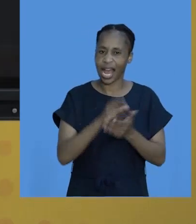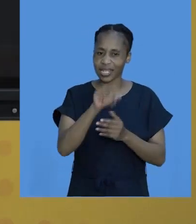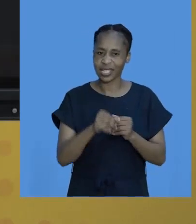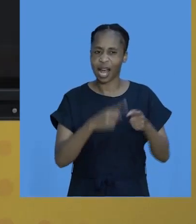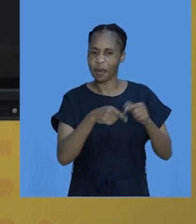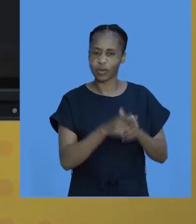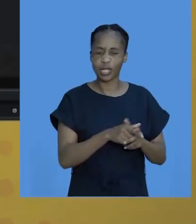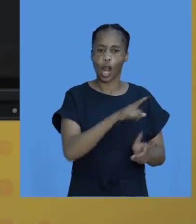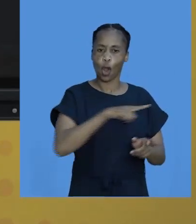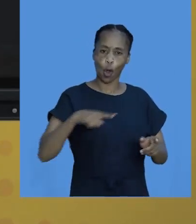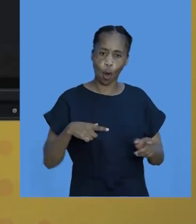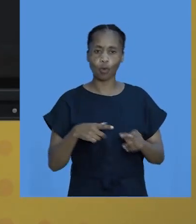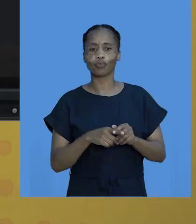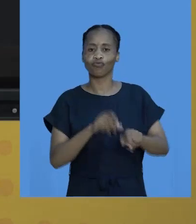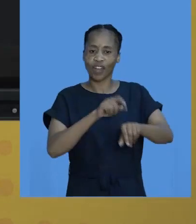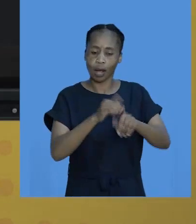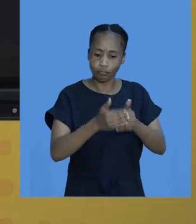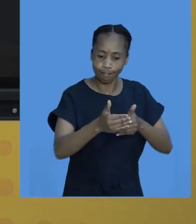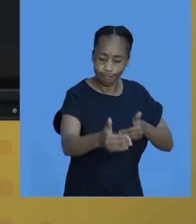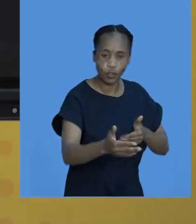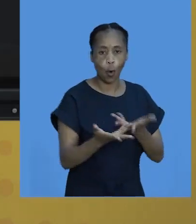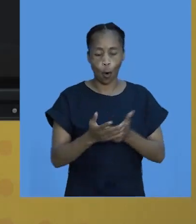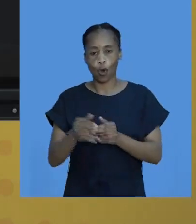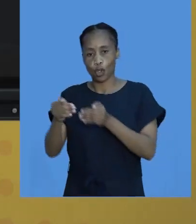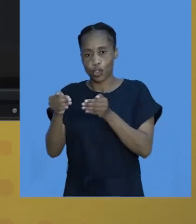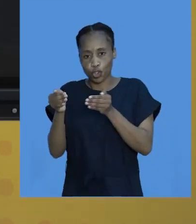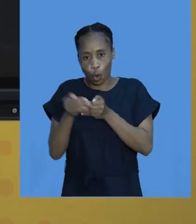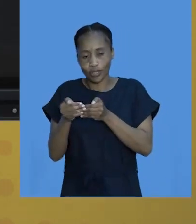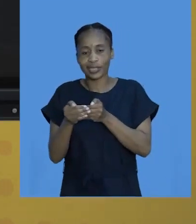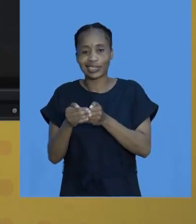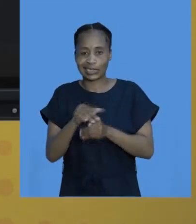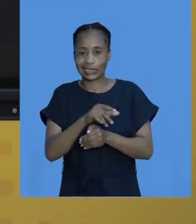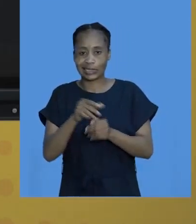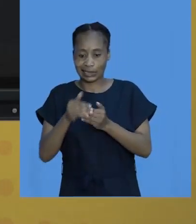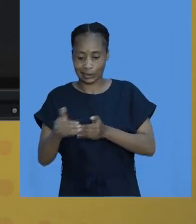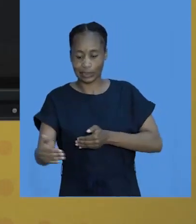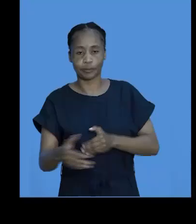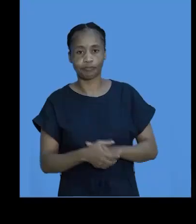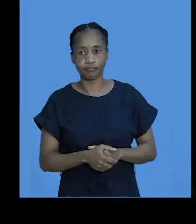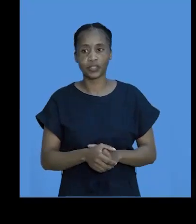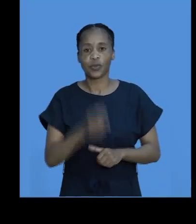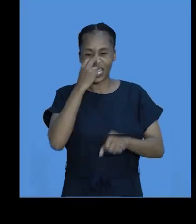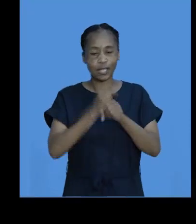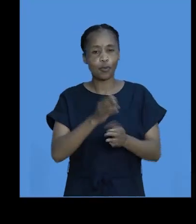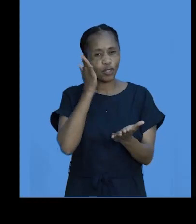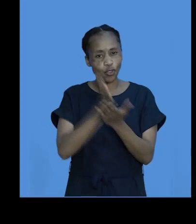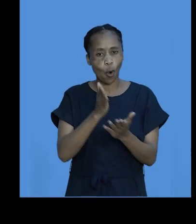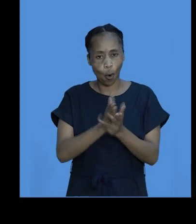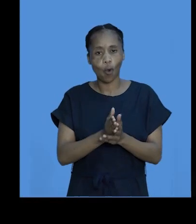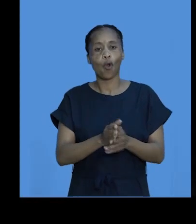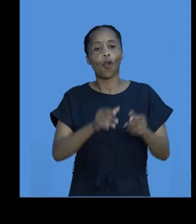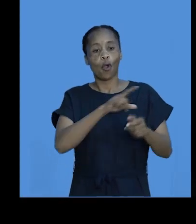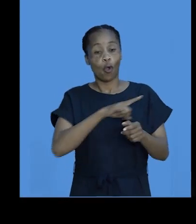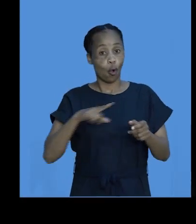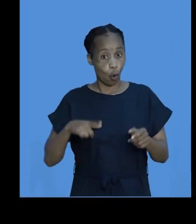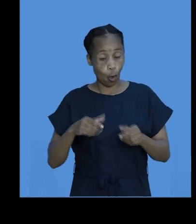about the long run or you are asked about the short run. So I need you boys and girls to be very comfortable there with your definition of the short